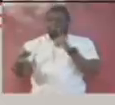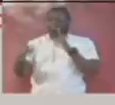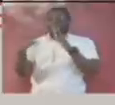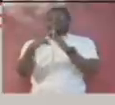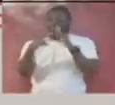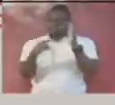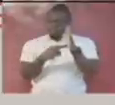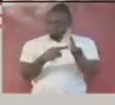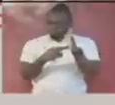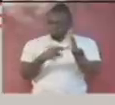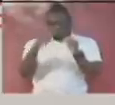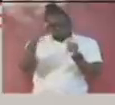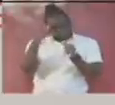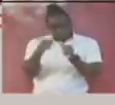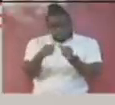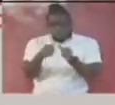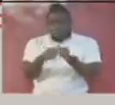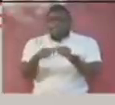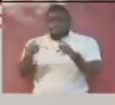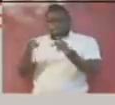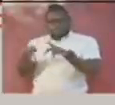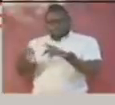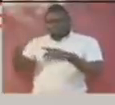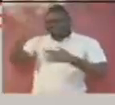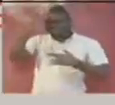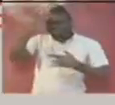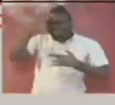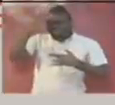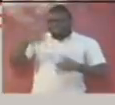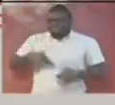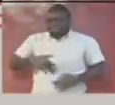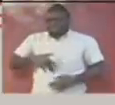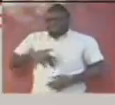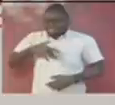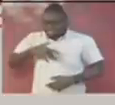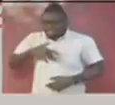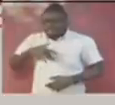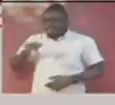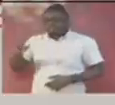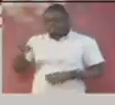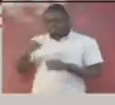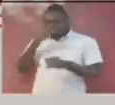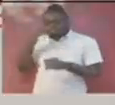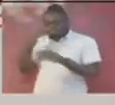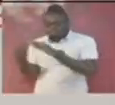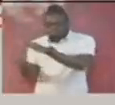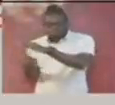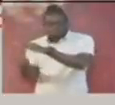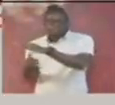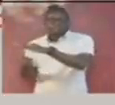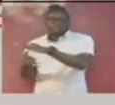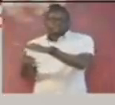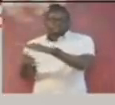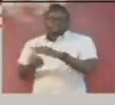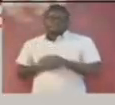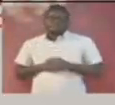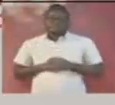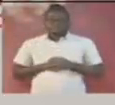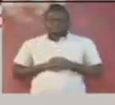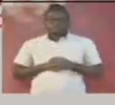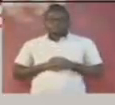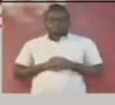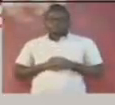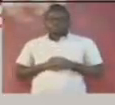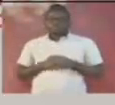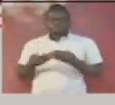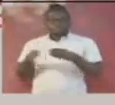home if you are ill, and all the other public health measures. Decreasing crowds, closing rivers and streams.